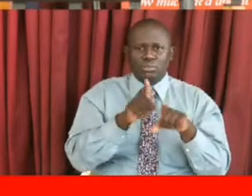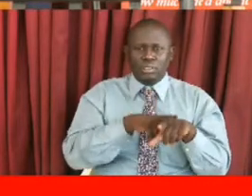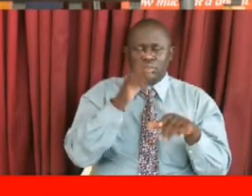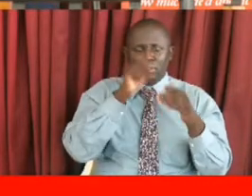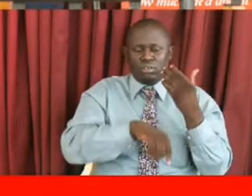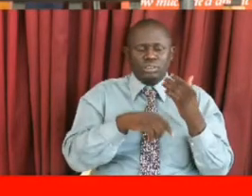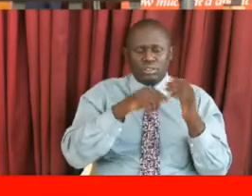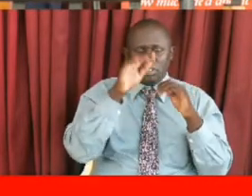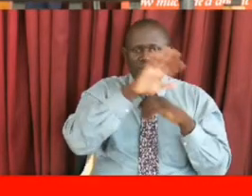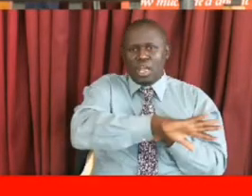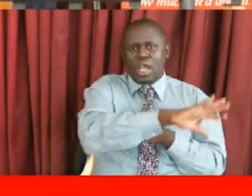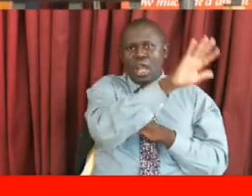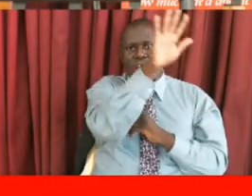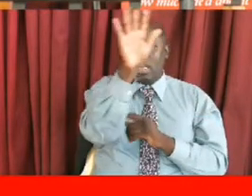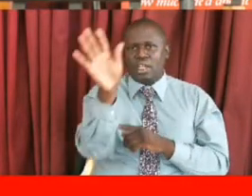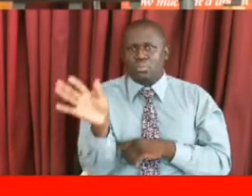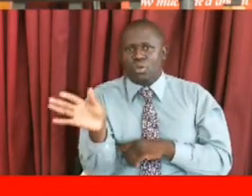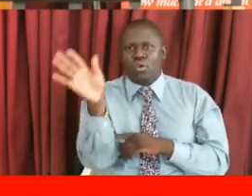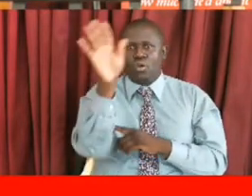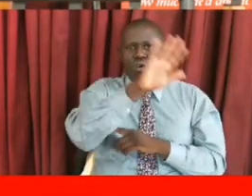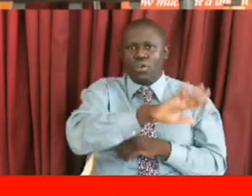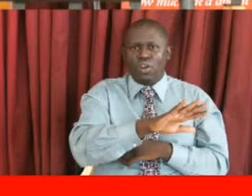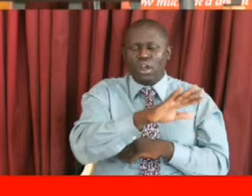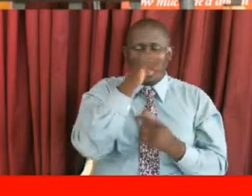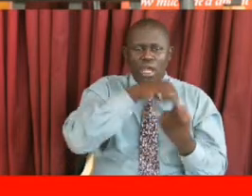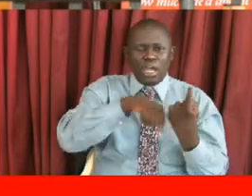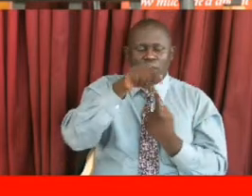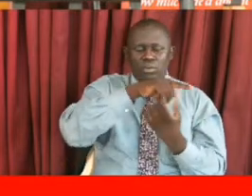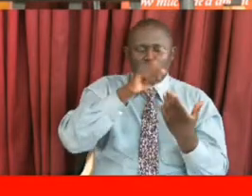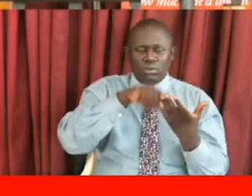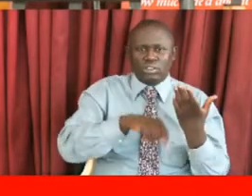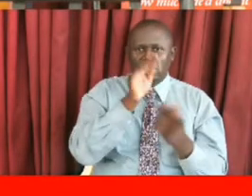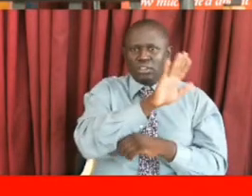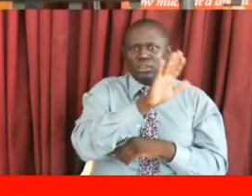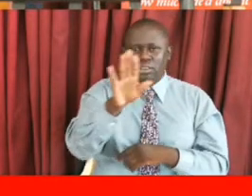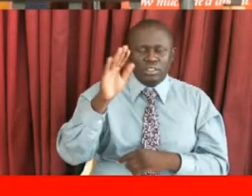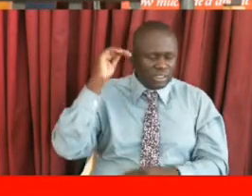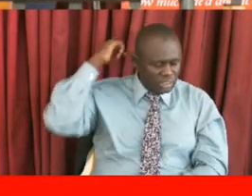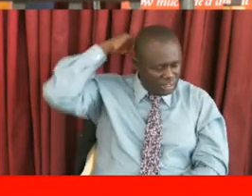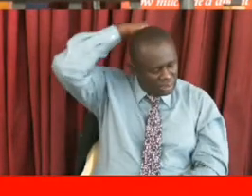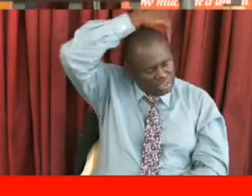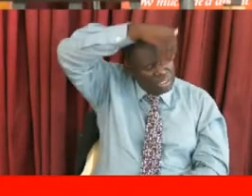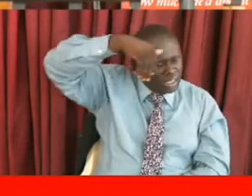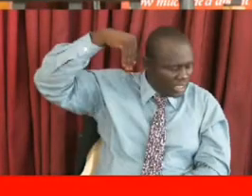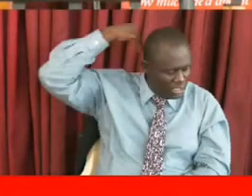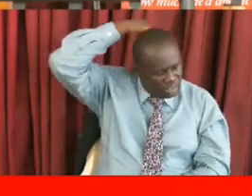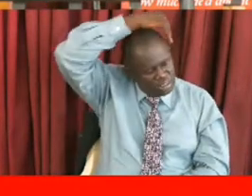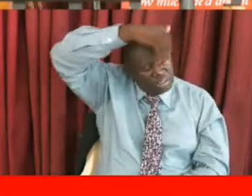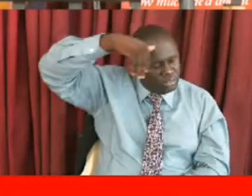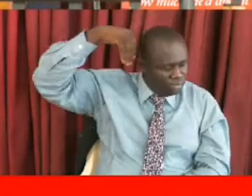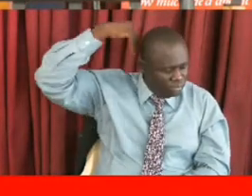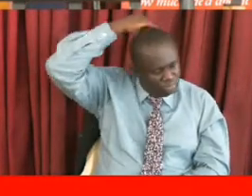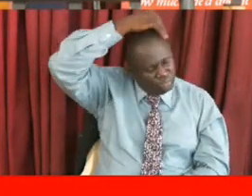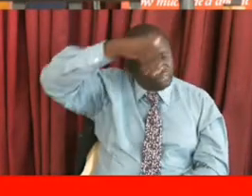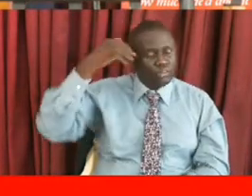and the rainbow is a covenant who was that angel it was Christ amen